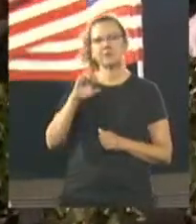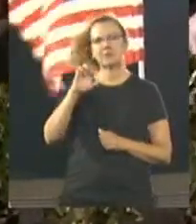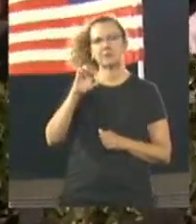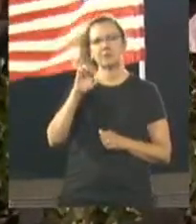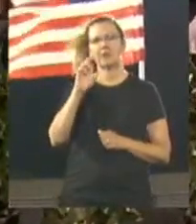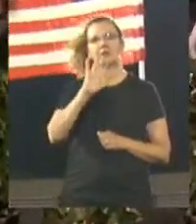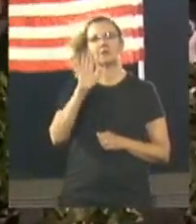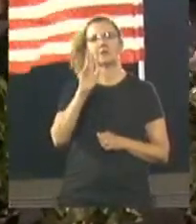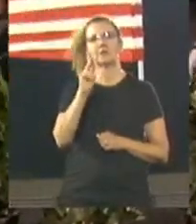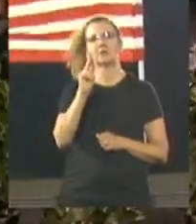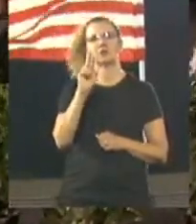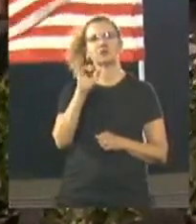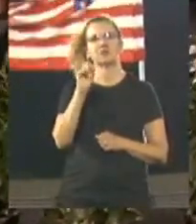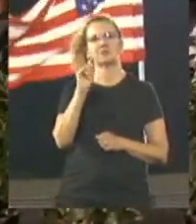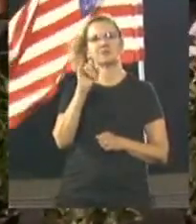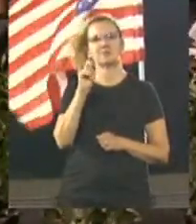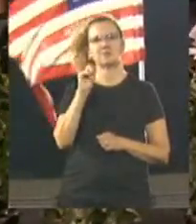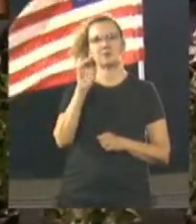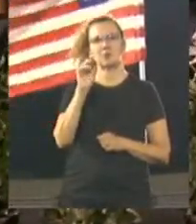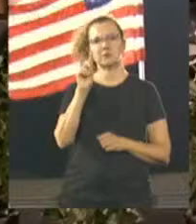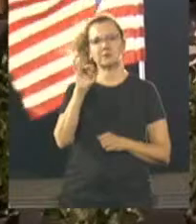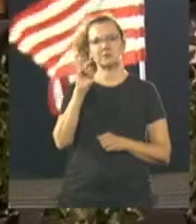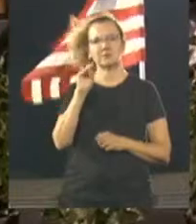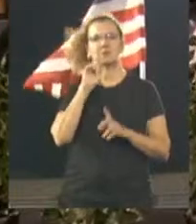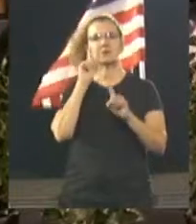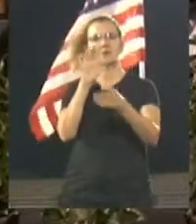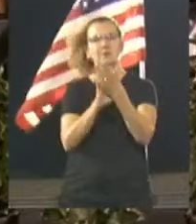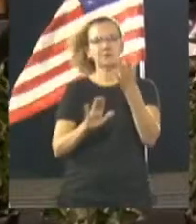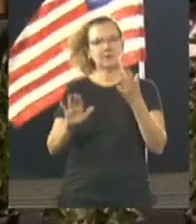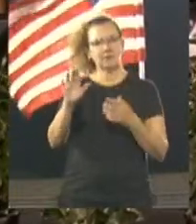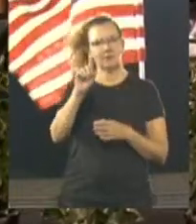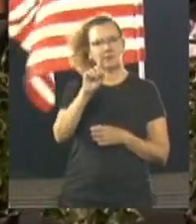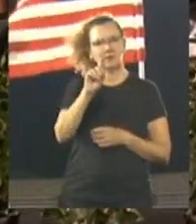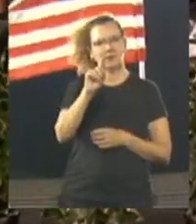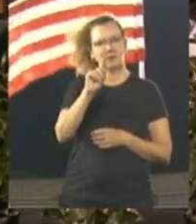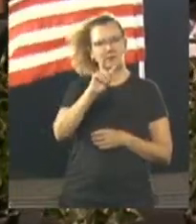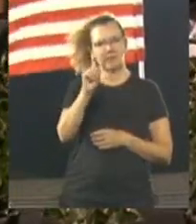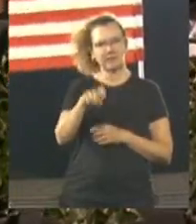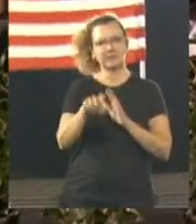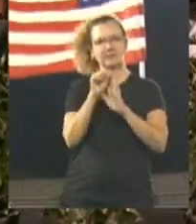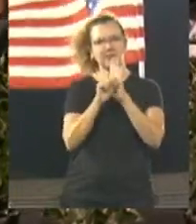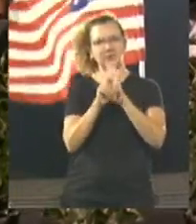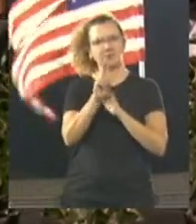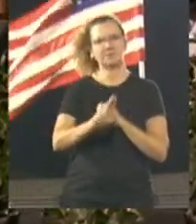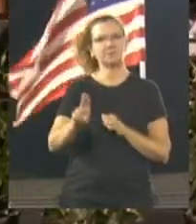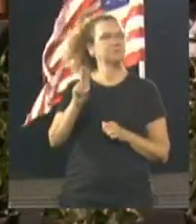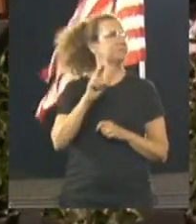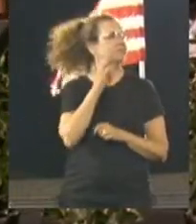Kristen Alexandria Olguin will be attending Texas State University.